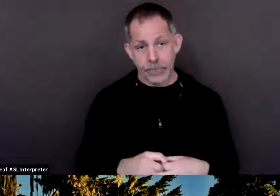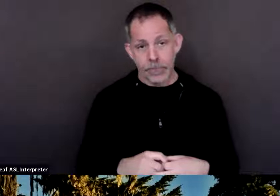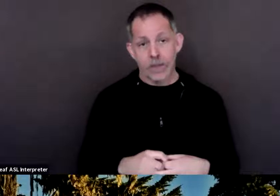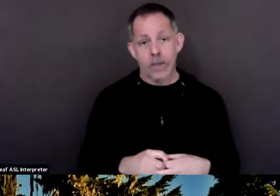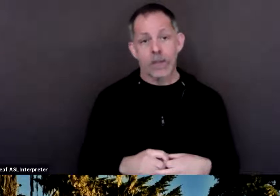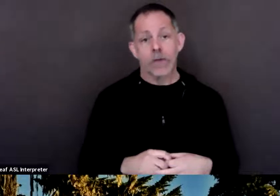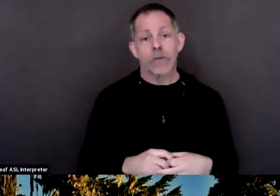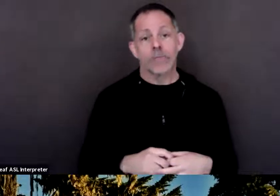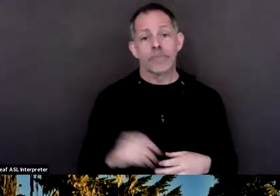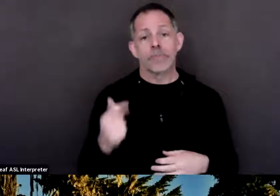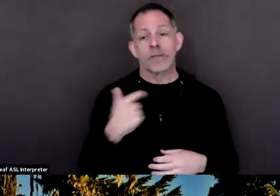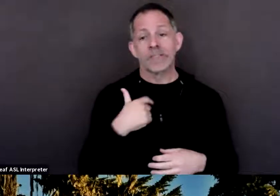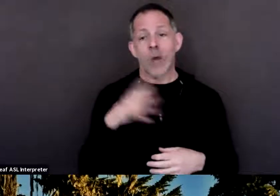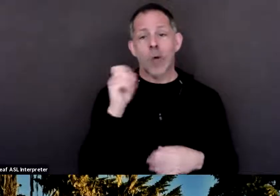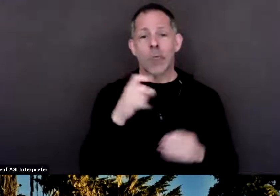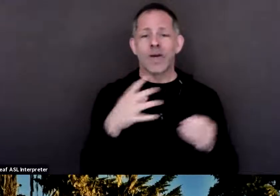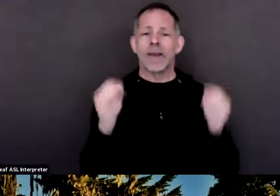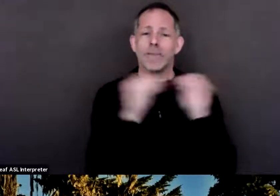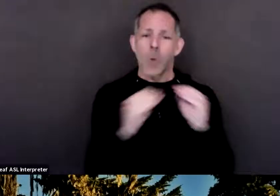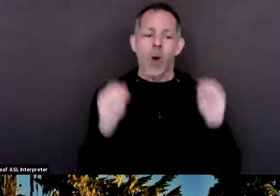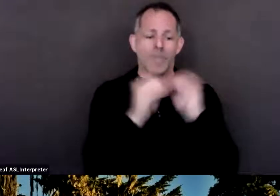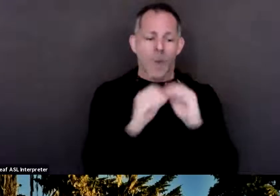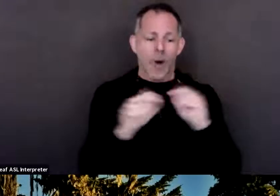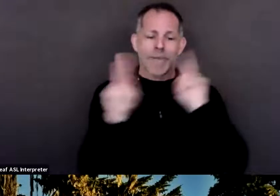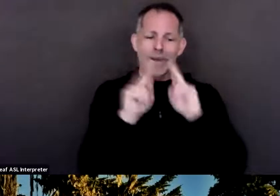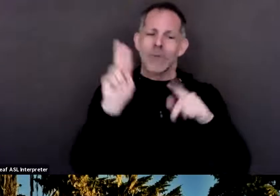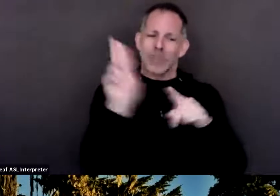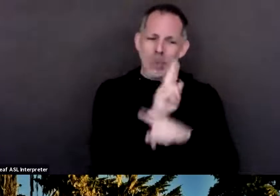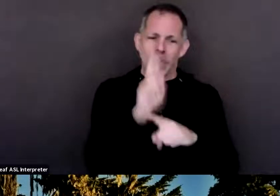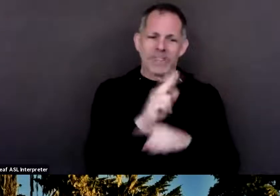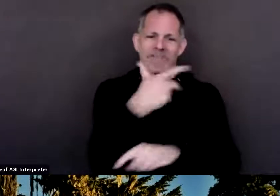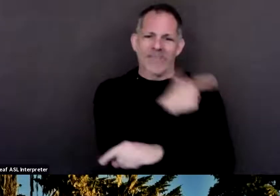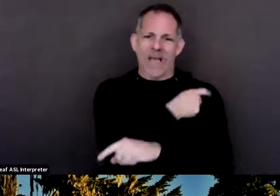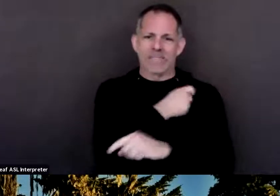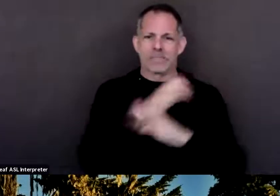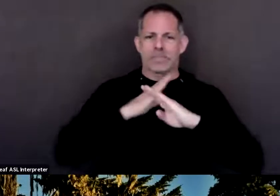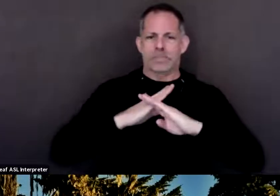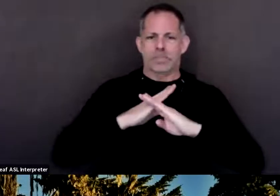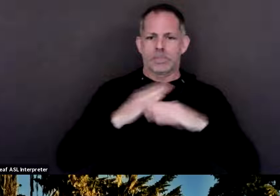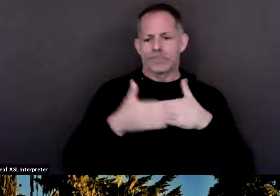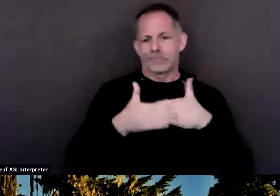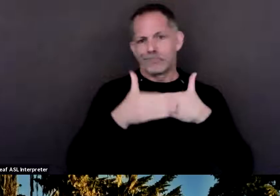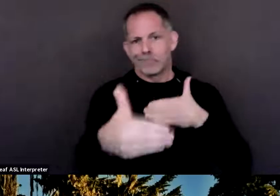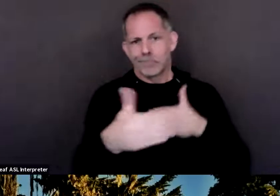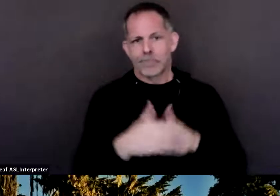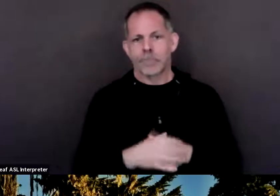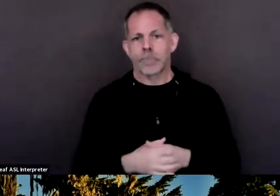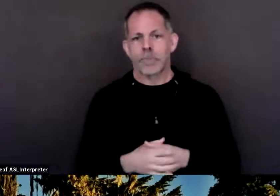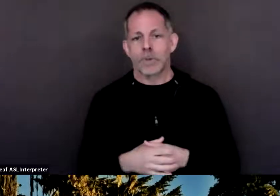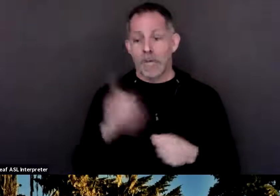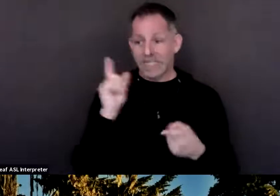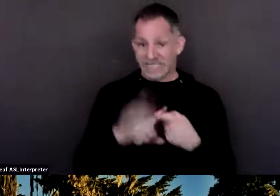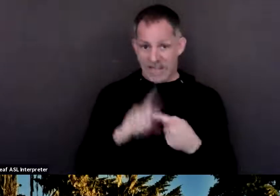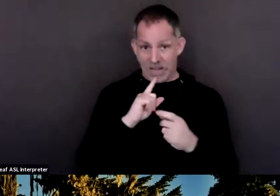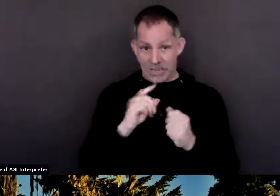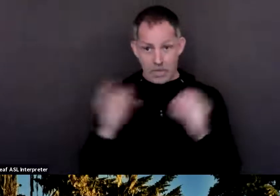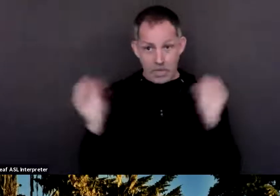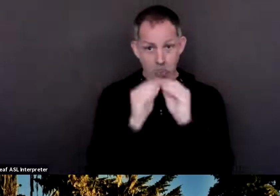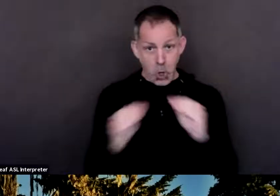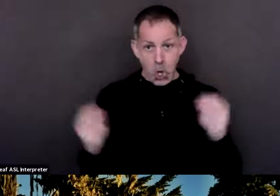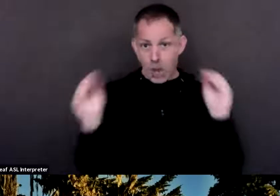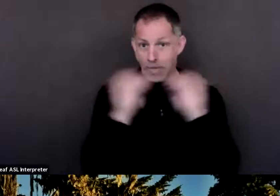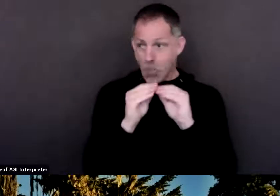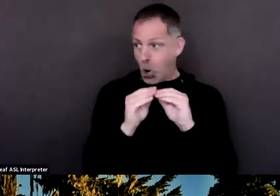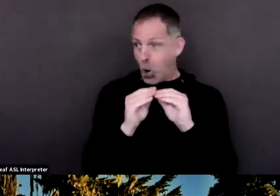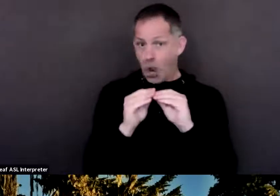our protection measures going and continue this until we tamp this thing out. It's just like a fire. You don't want to